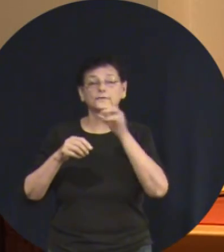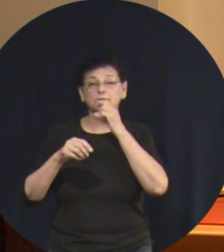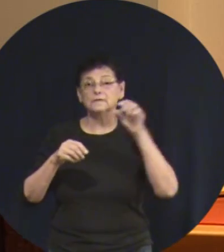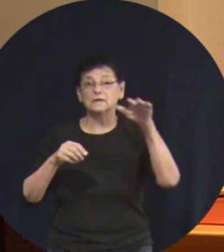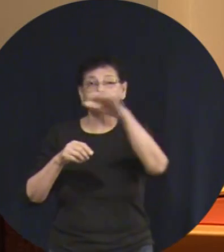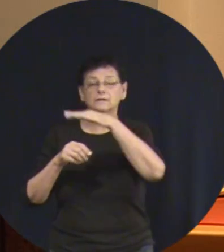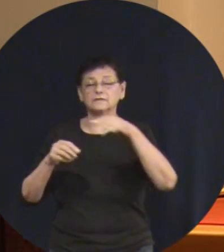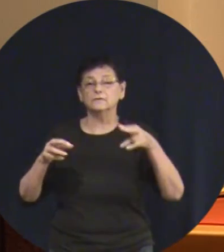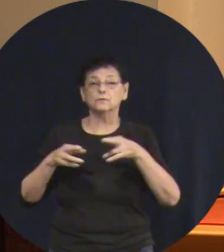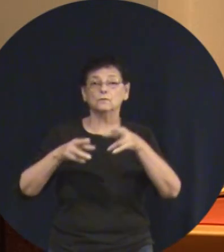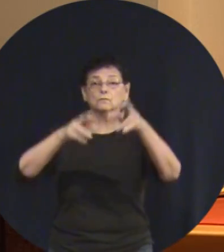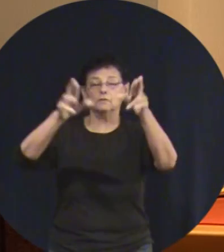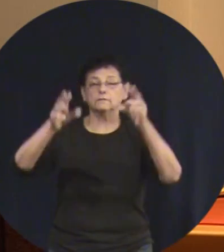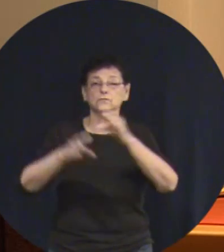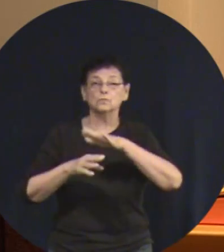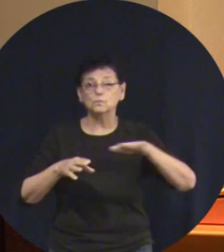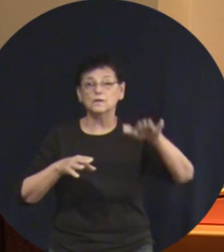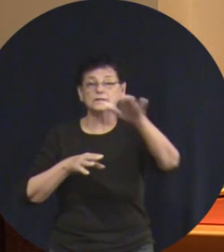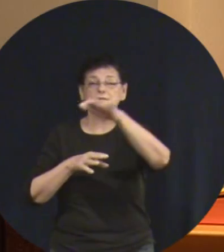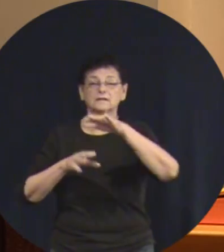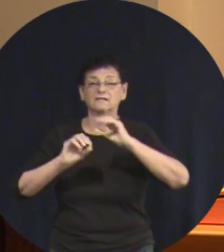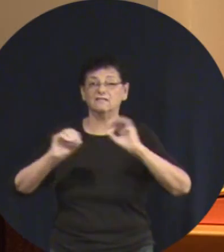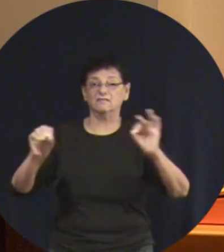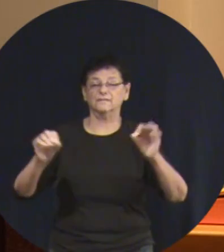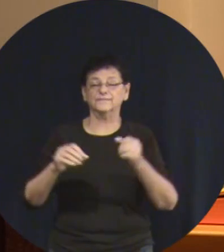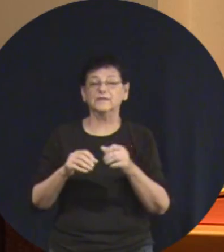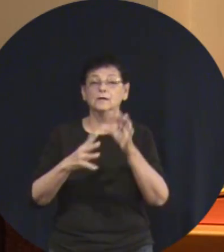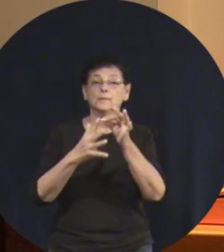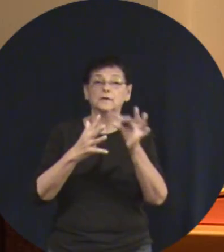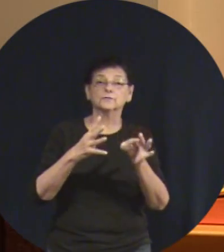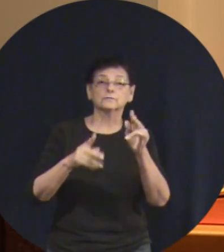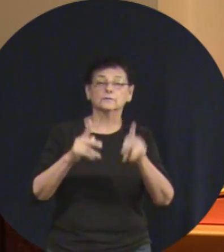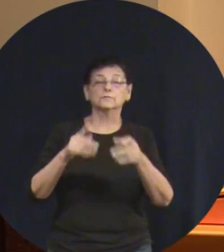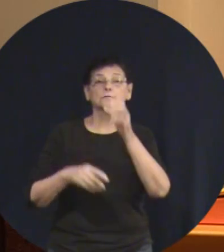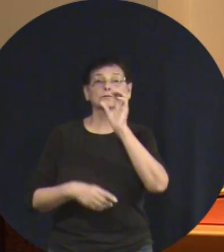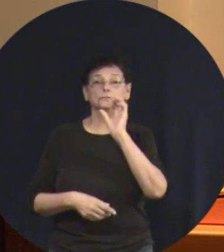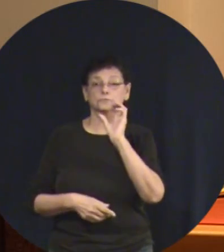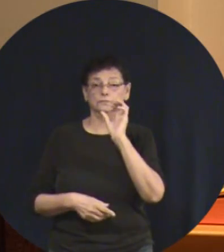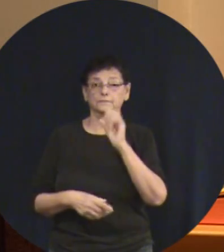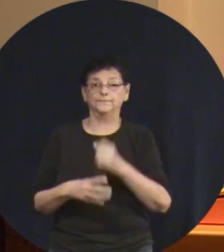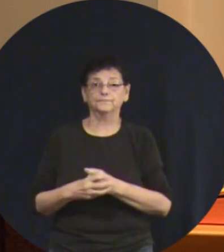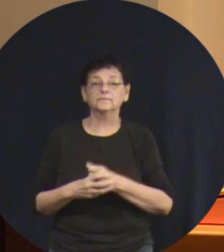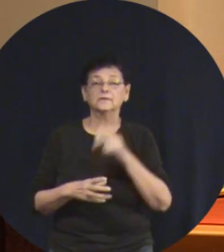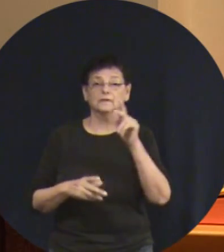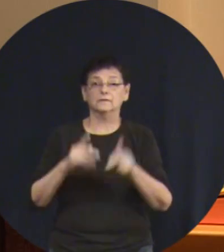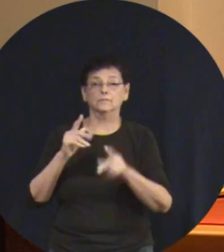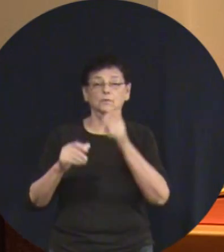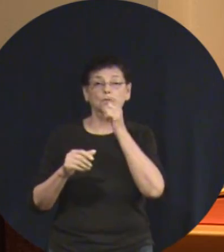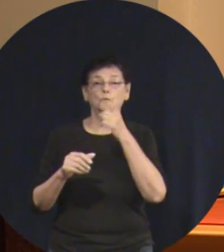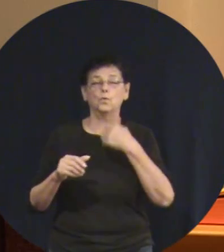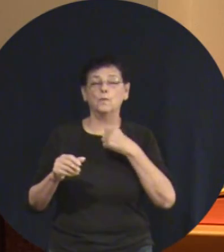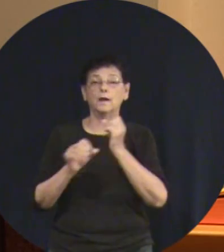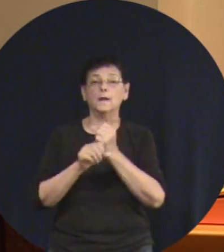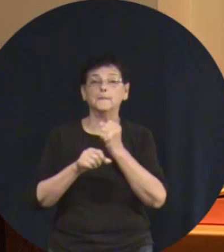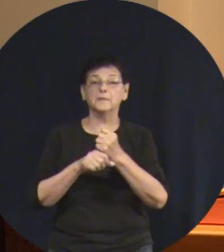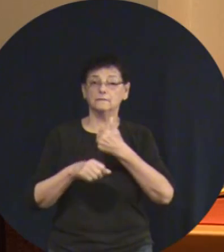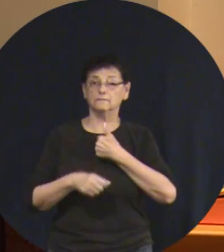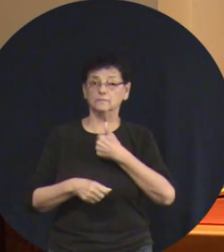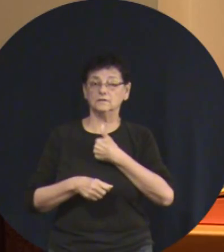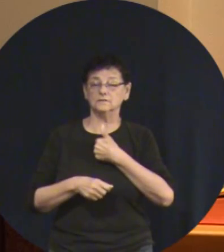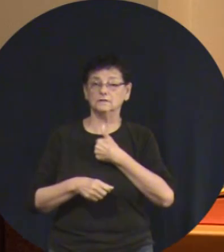desert and rivers in the wasteland for my chosen people to drink, the people whom I'm formed